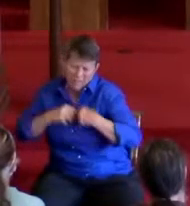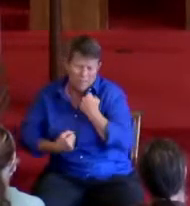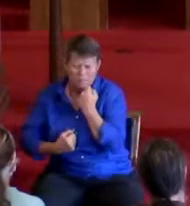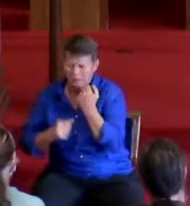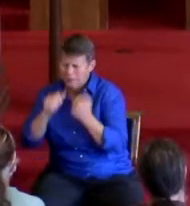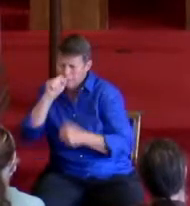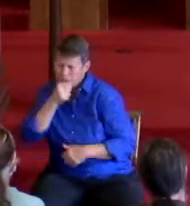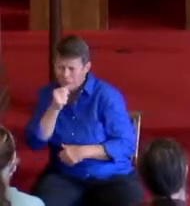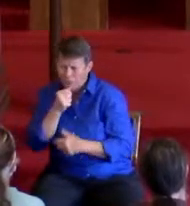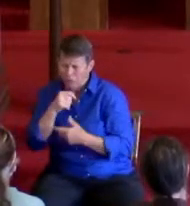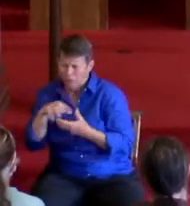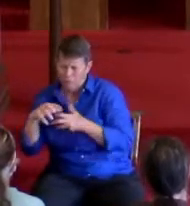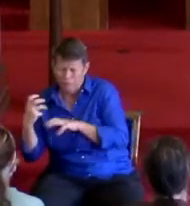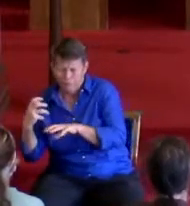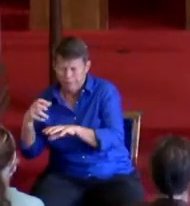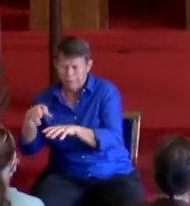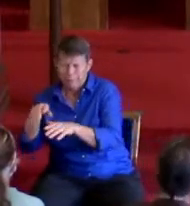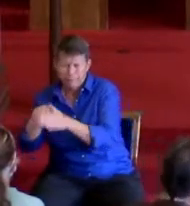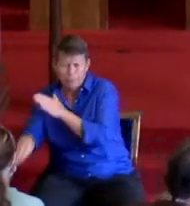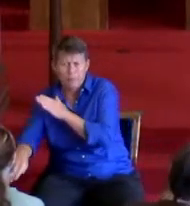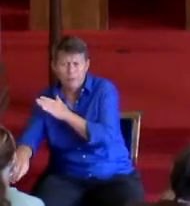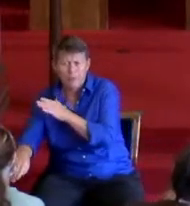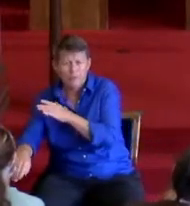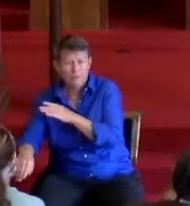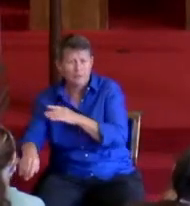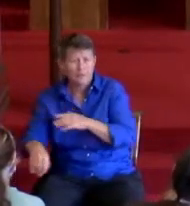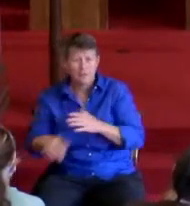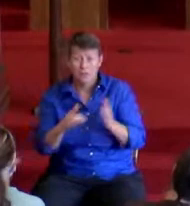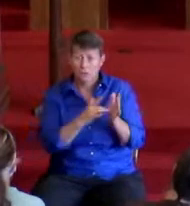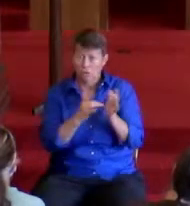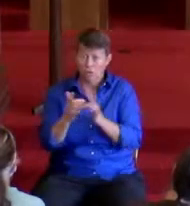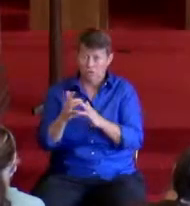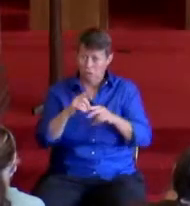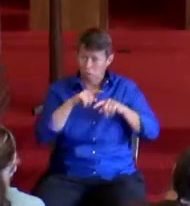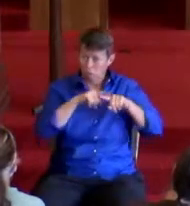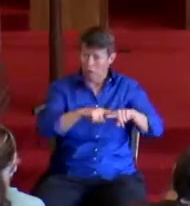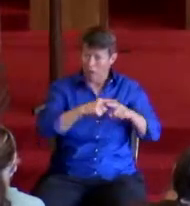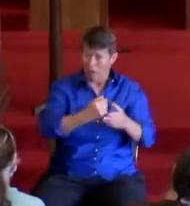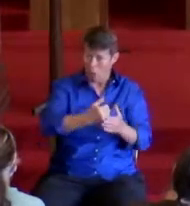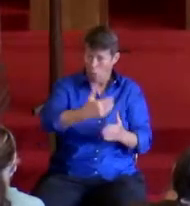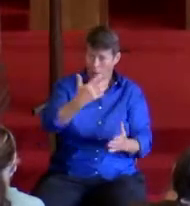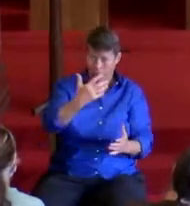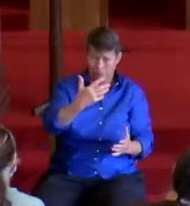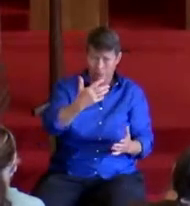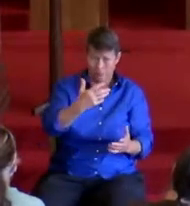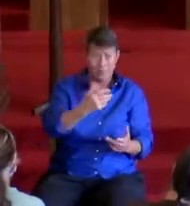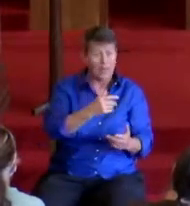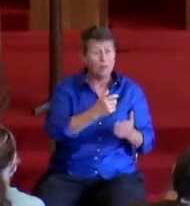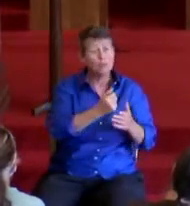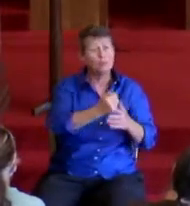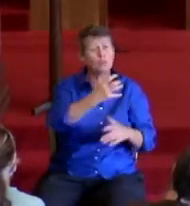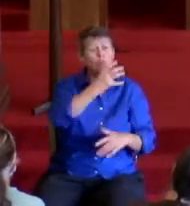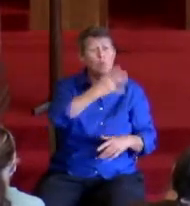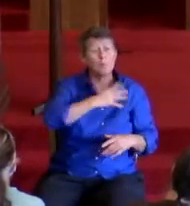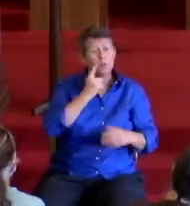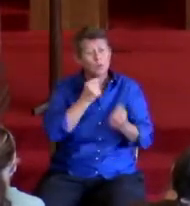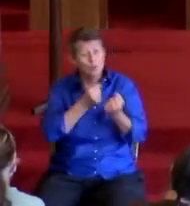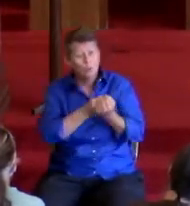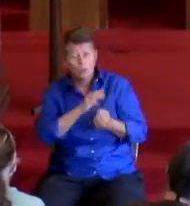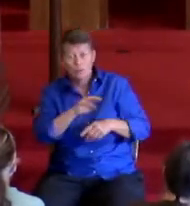Remember, Jesus relied on the wealth, especially of women, to support his ministry. But into this